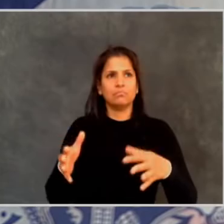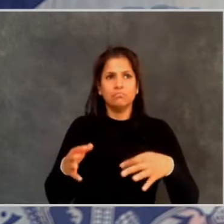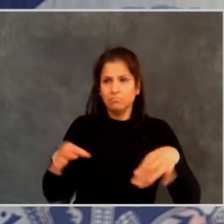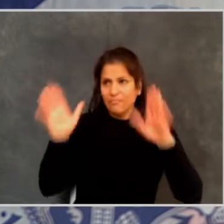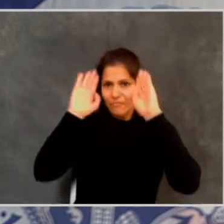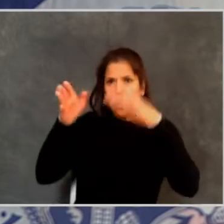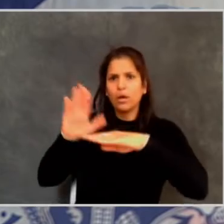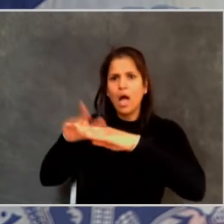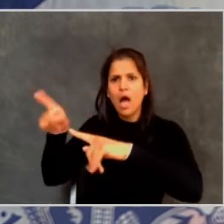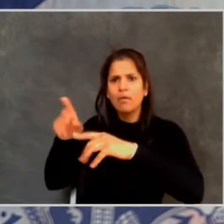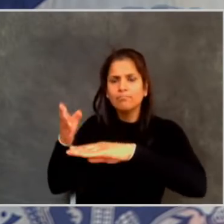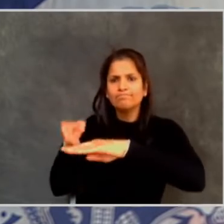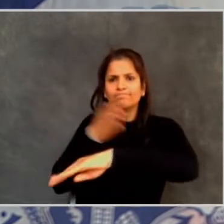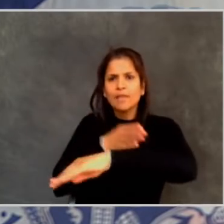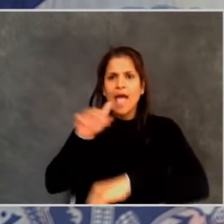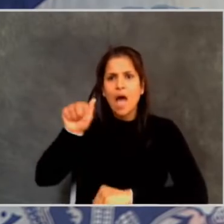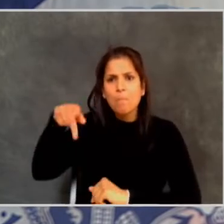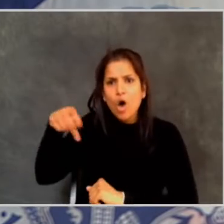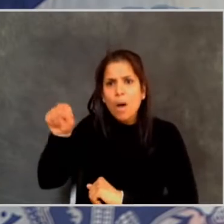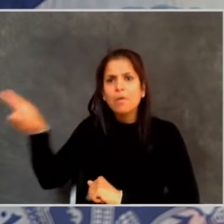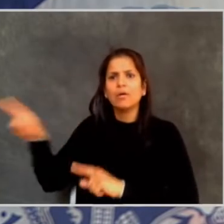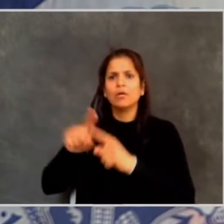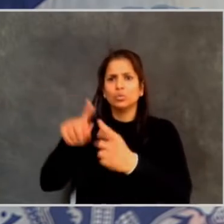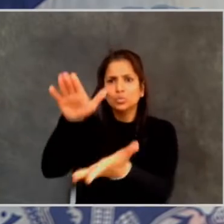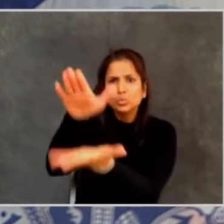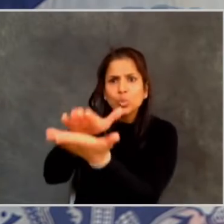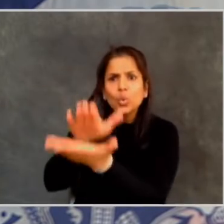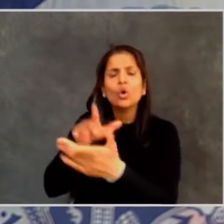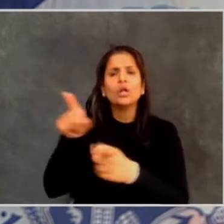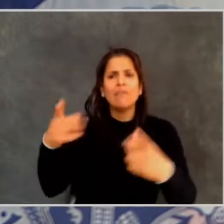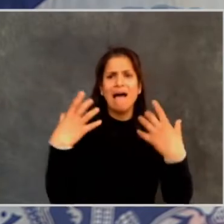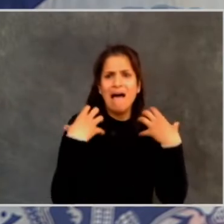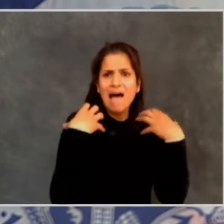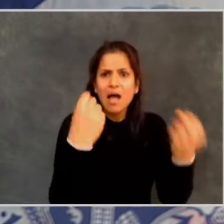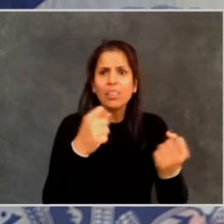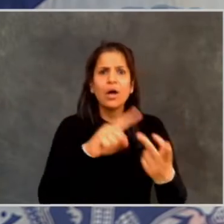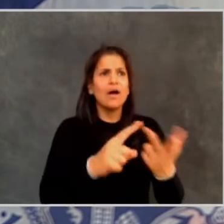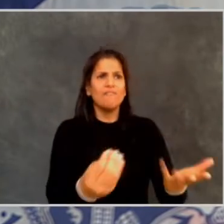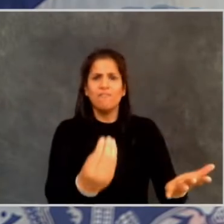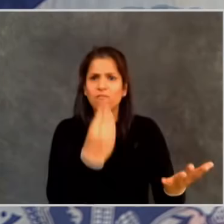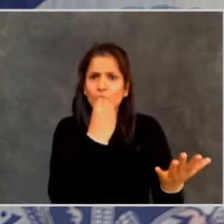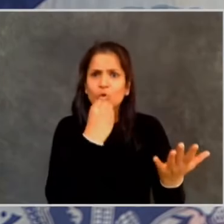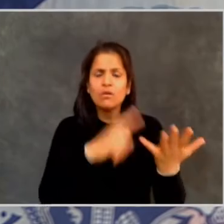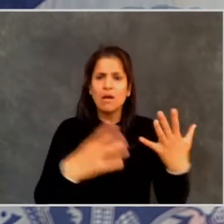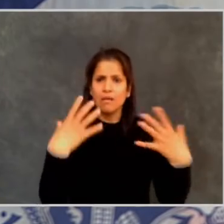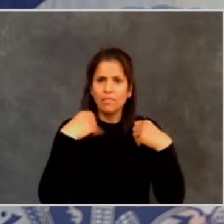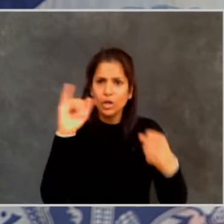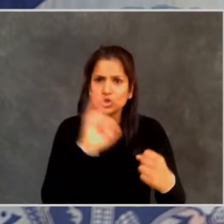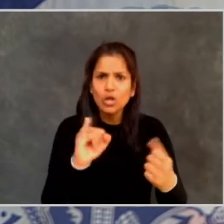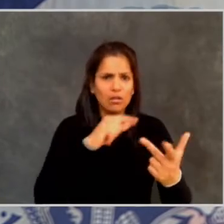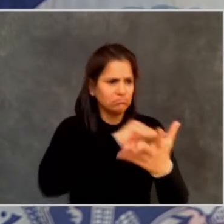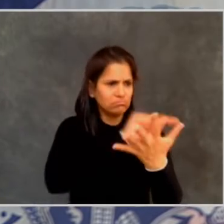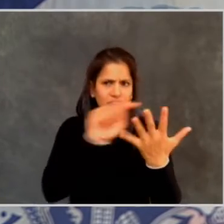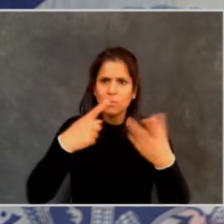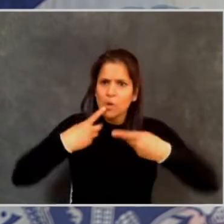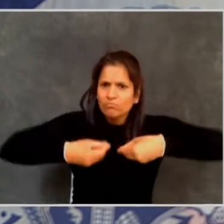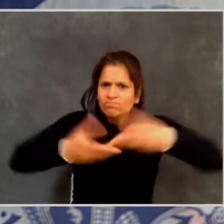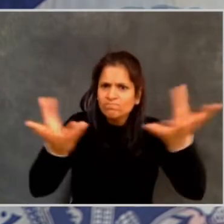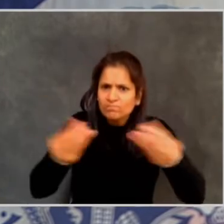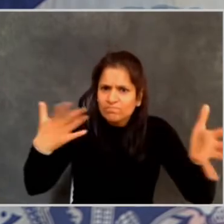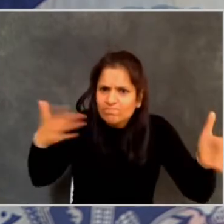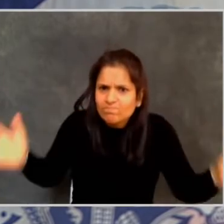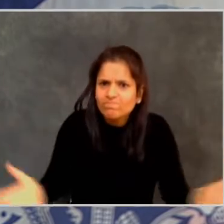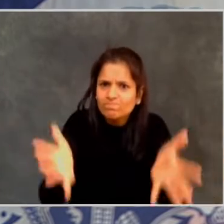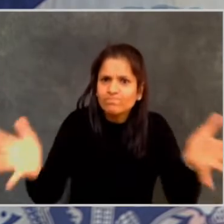things contributed to try and get people healthier and address the disparities. But then on the pure healthcare front, a